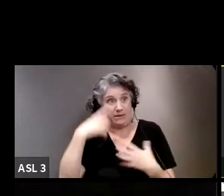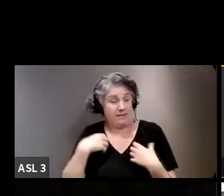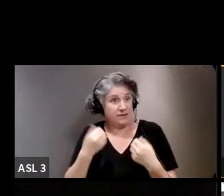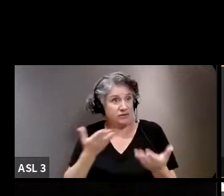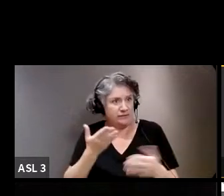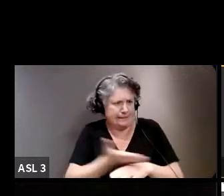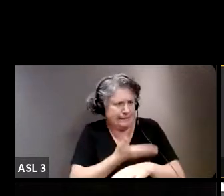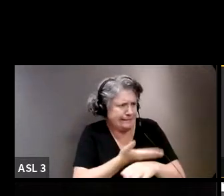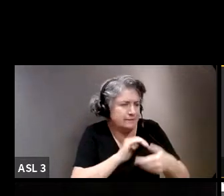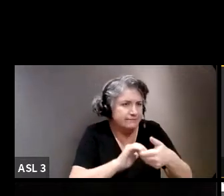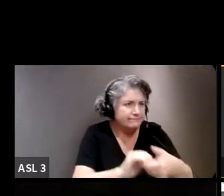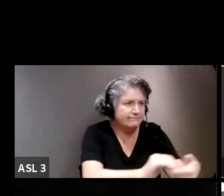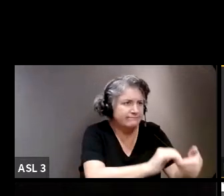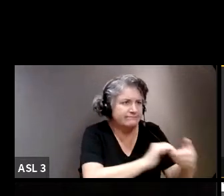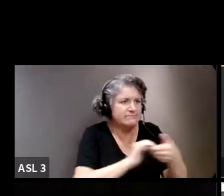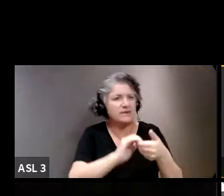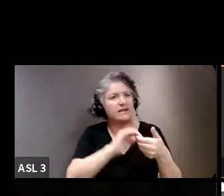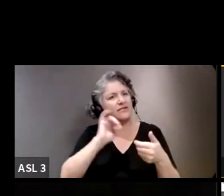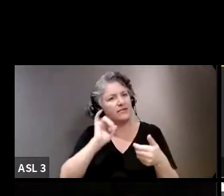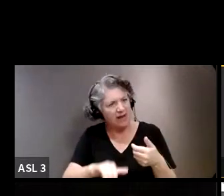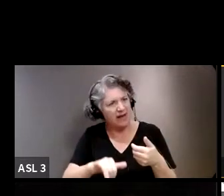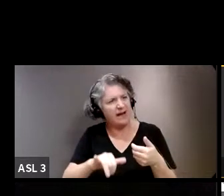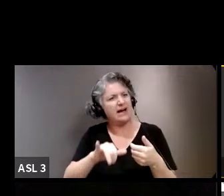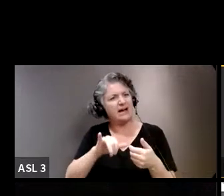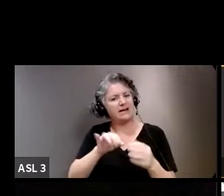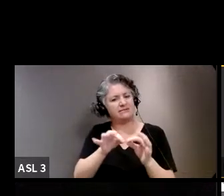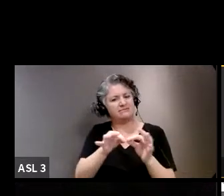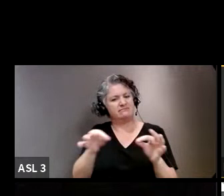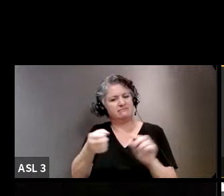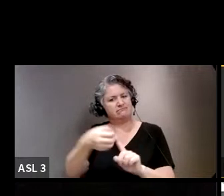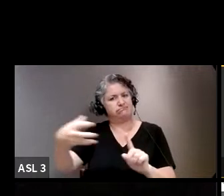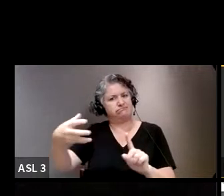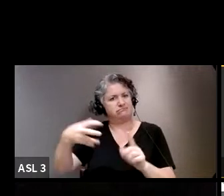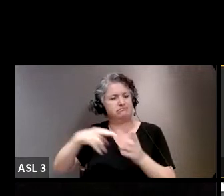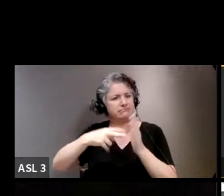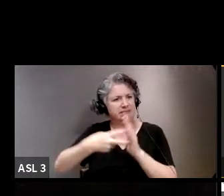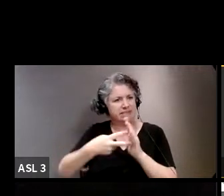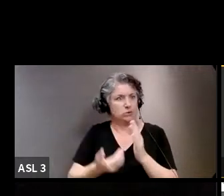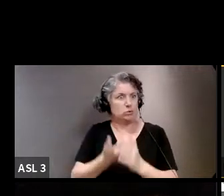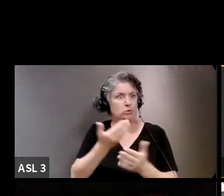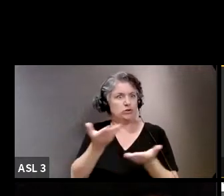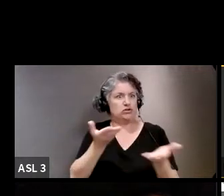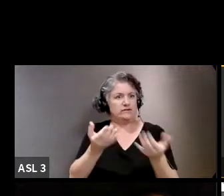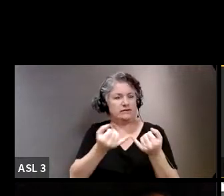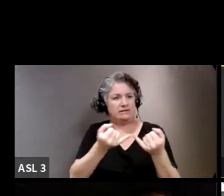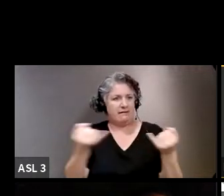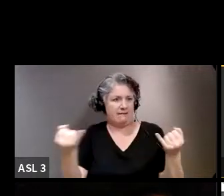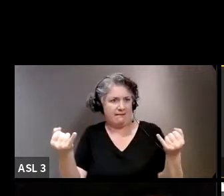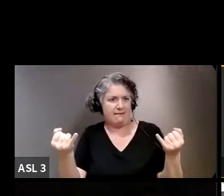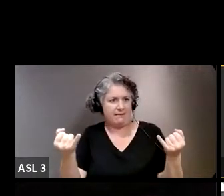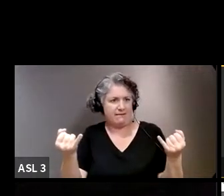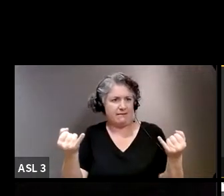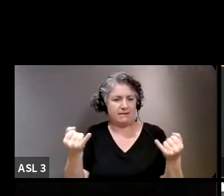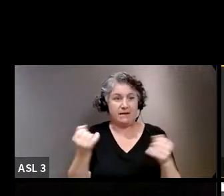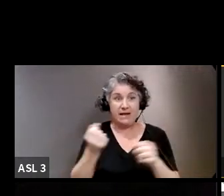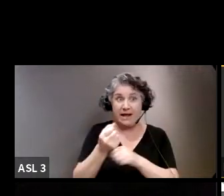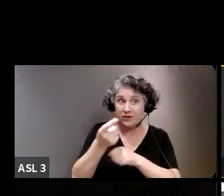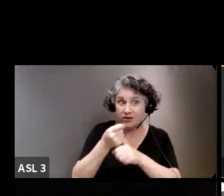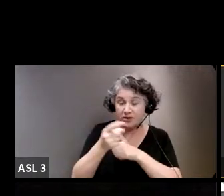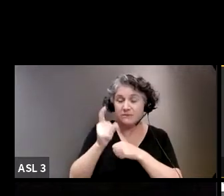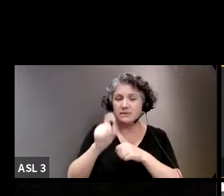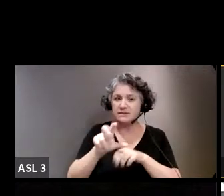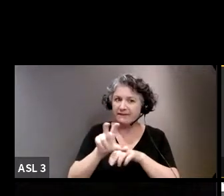services so that is what is captured in those that new service line we identify that year over year we will need to make